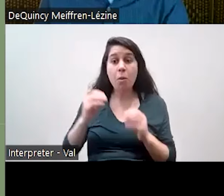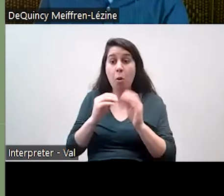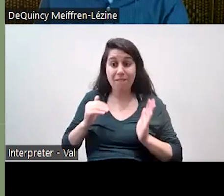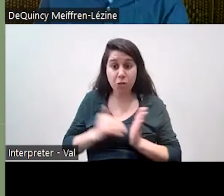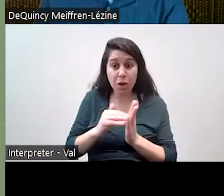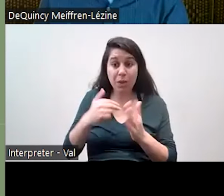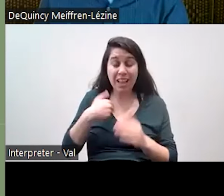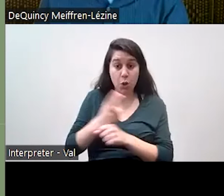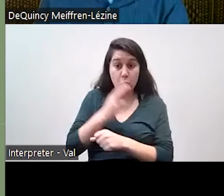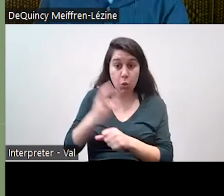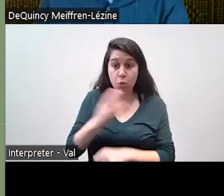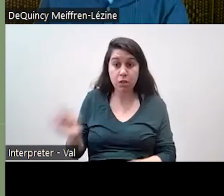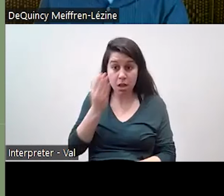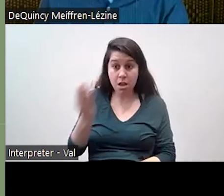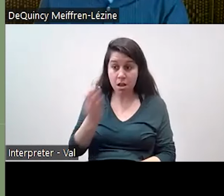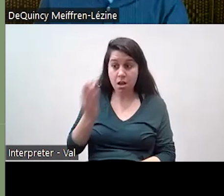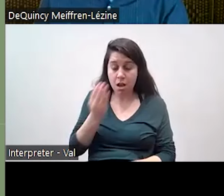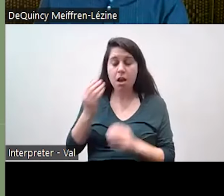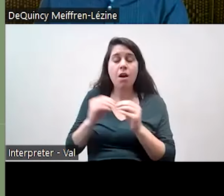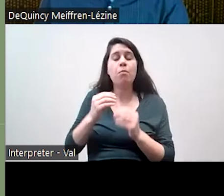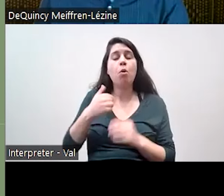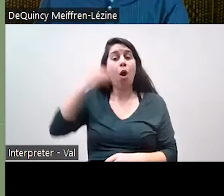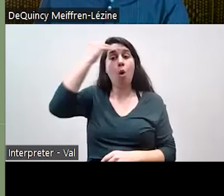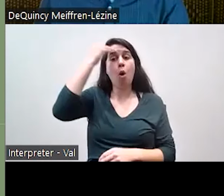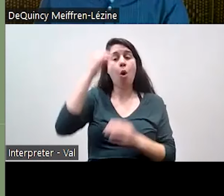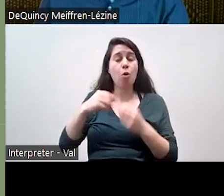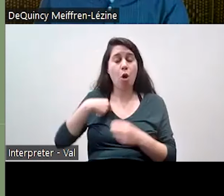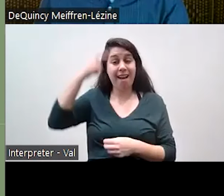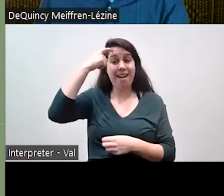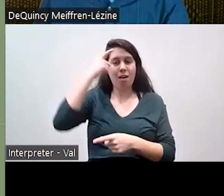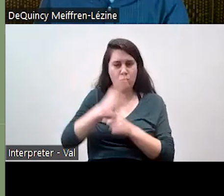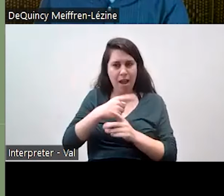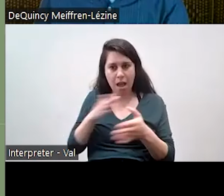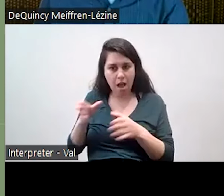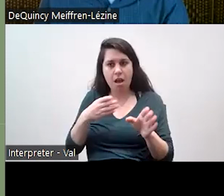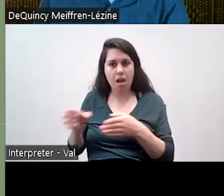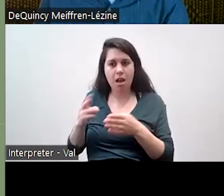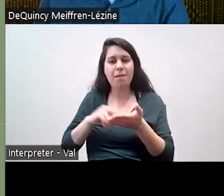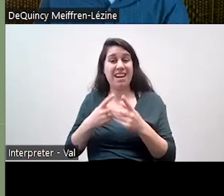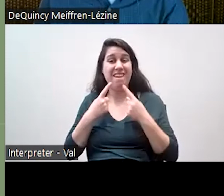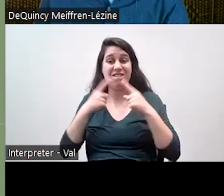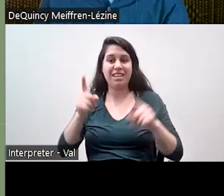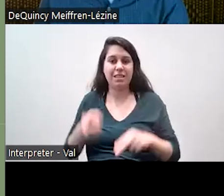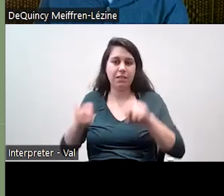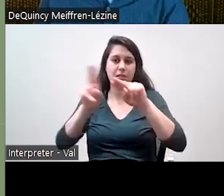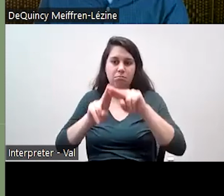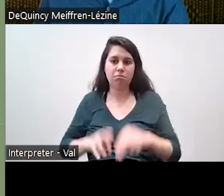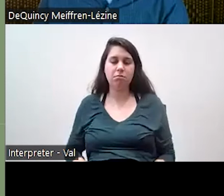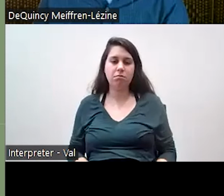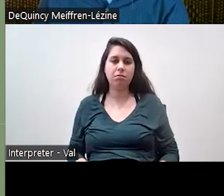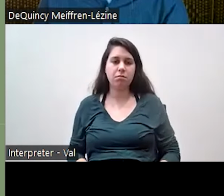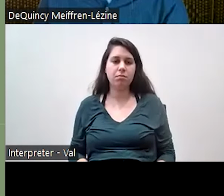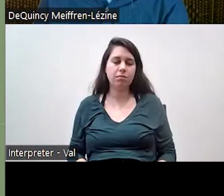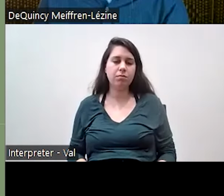about it, the better off the effectiveness is.